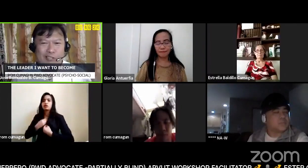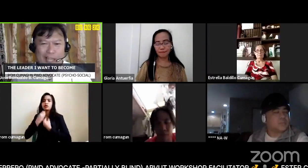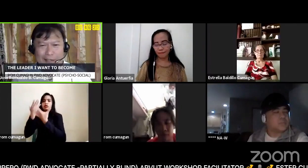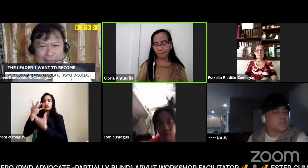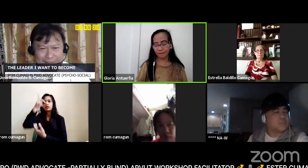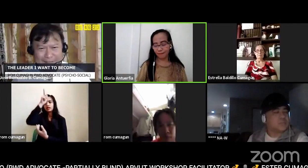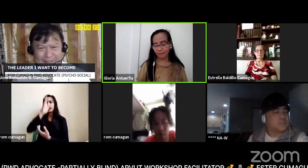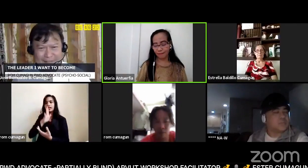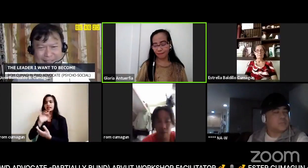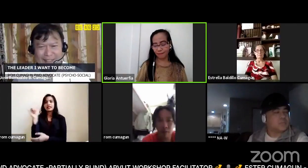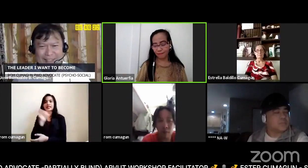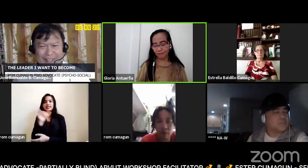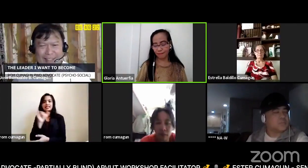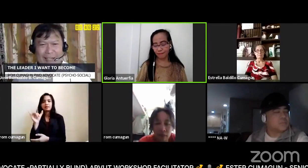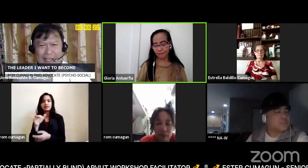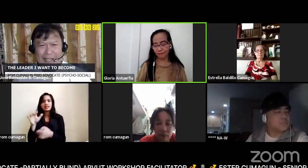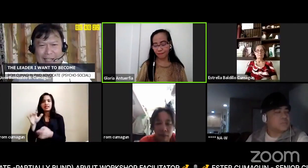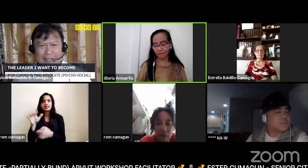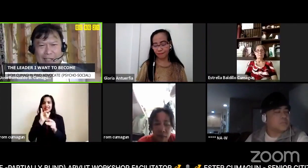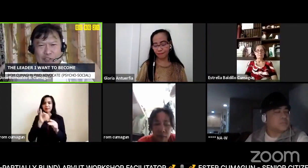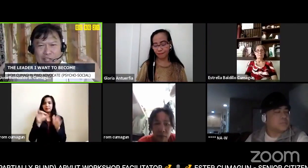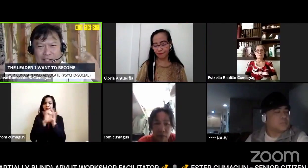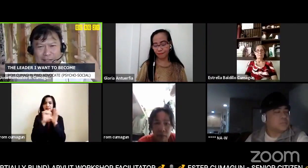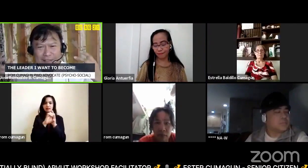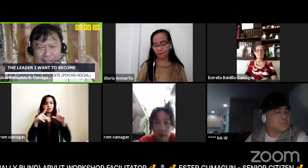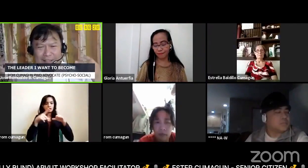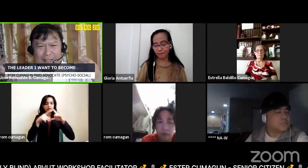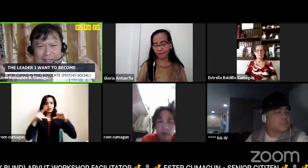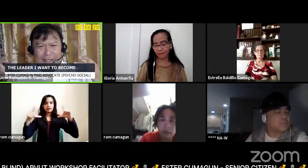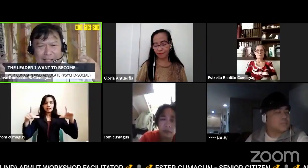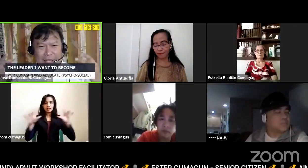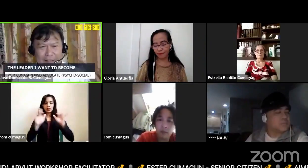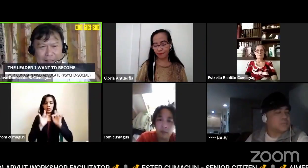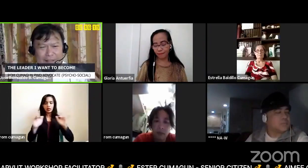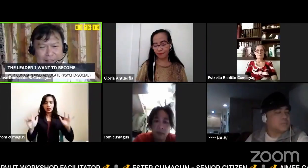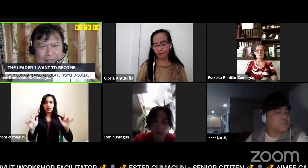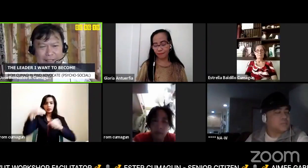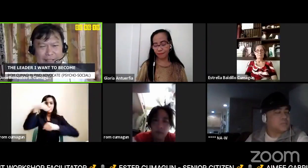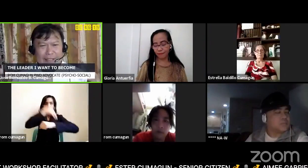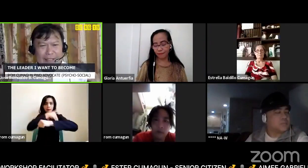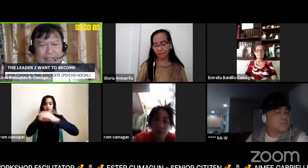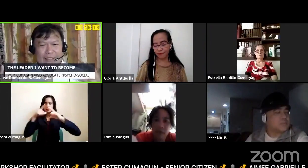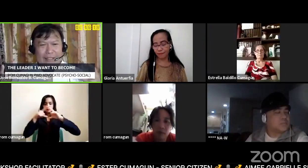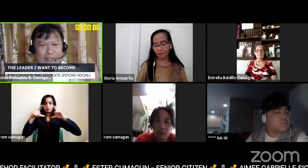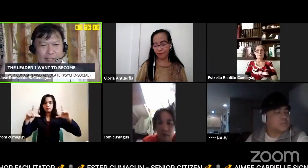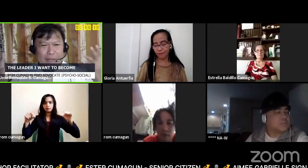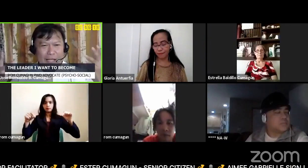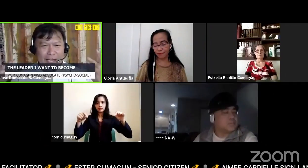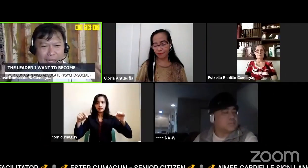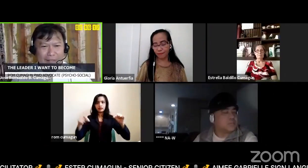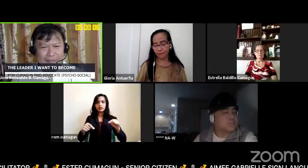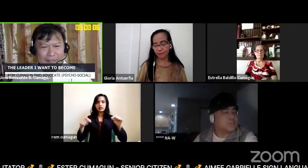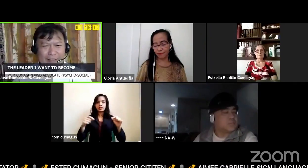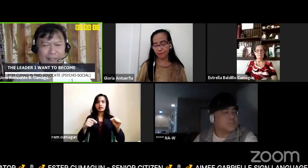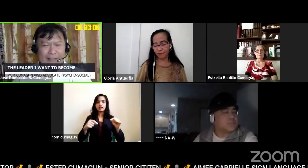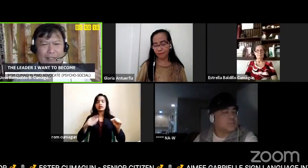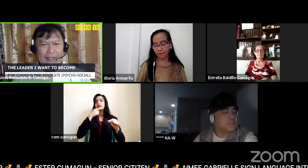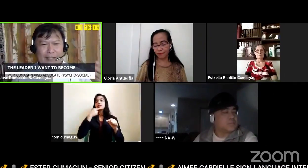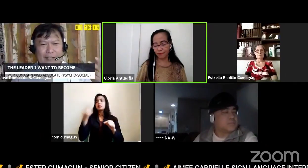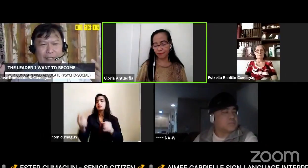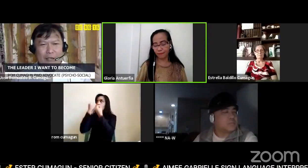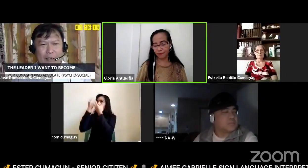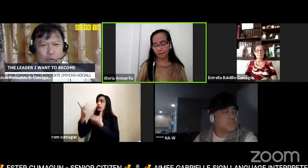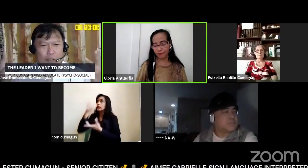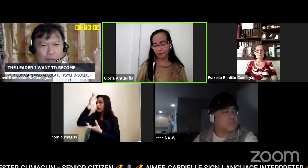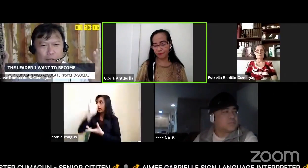like a blank check. Okay, like a blank check. God, this is my life.